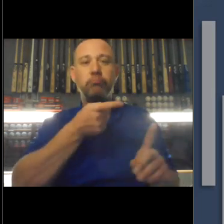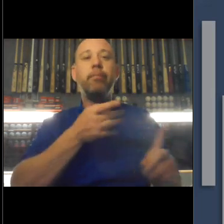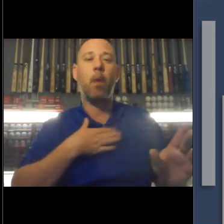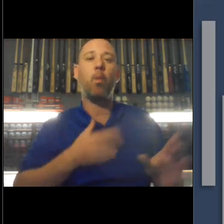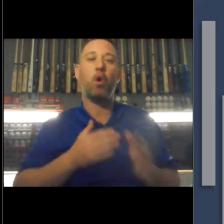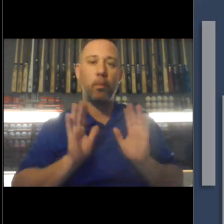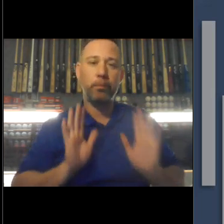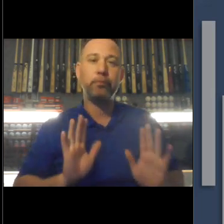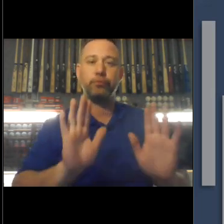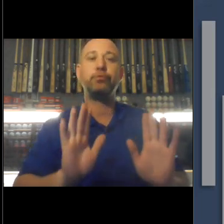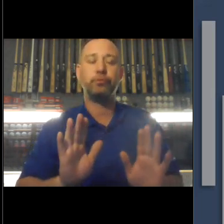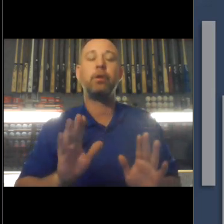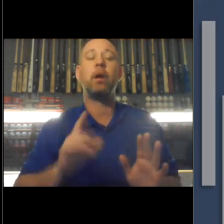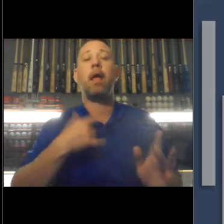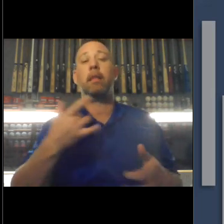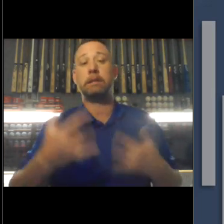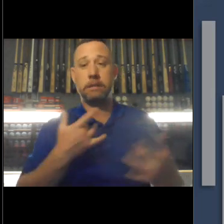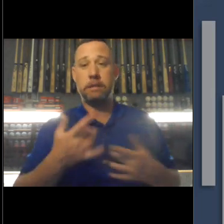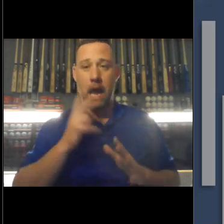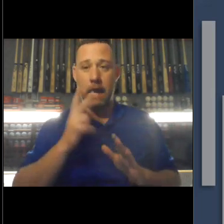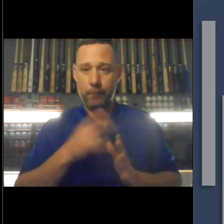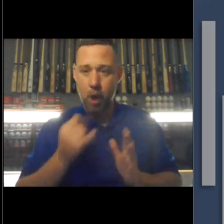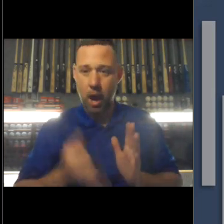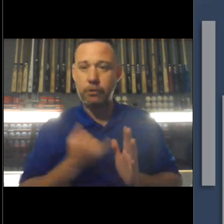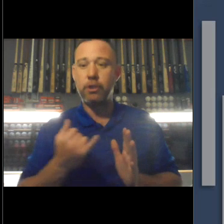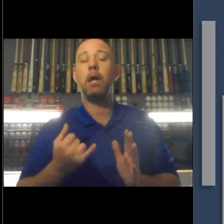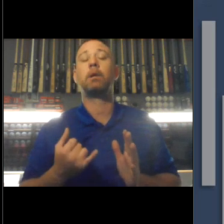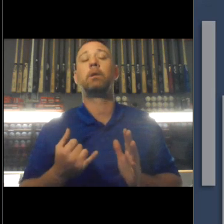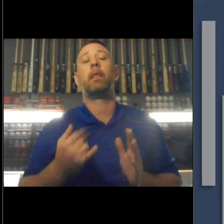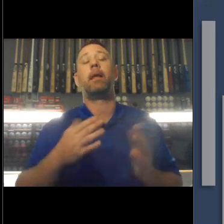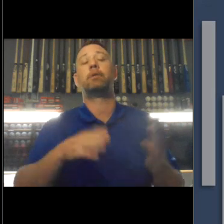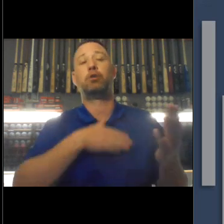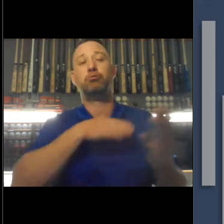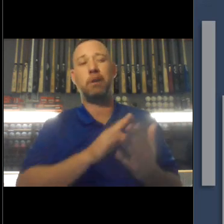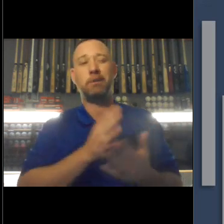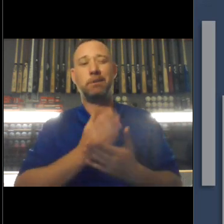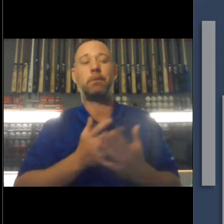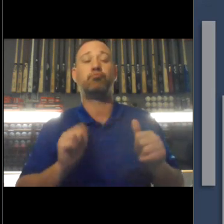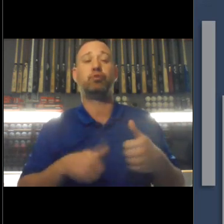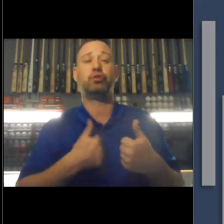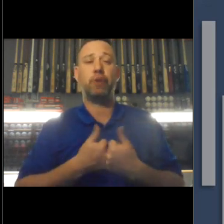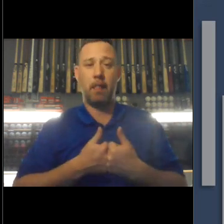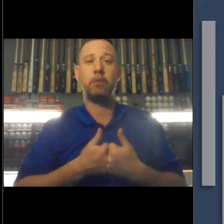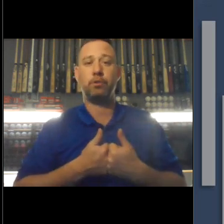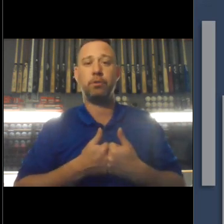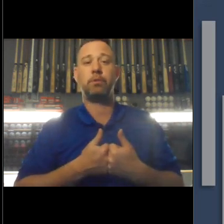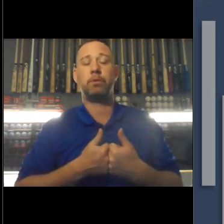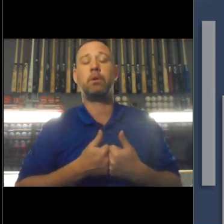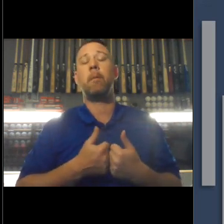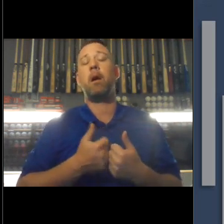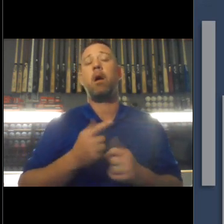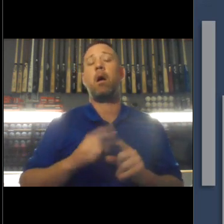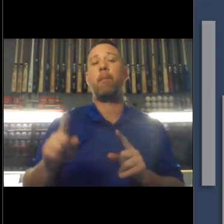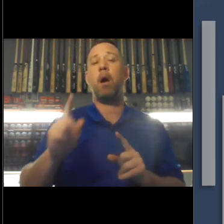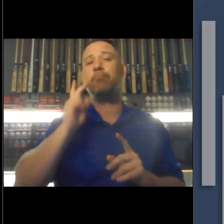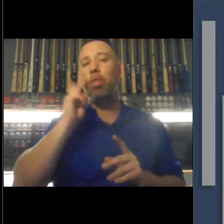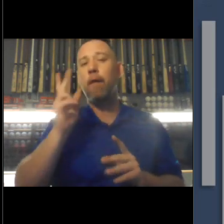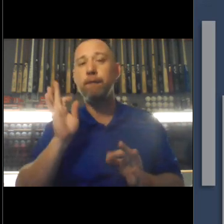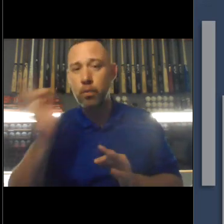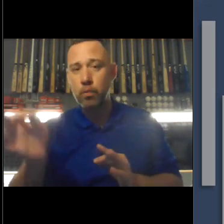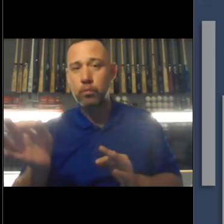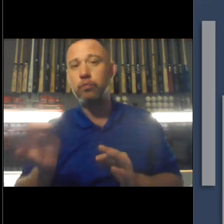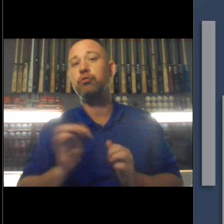this is a really exciting project that's addressing some challenges that exist today, but also looking to the future and